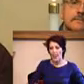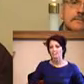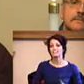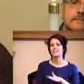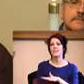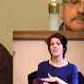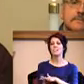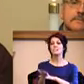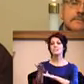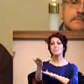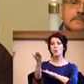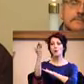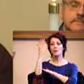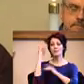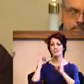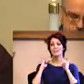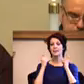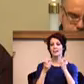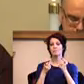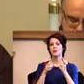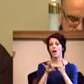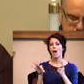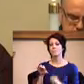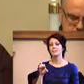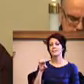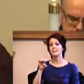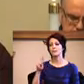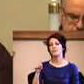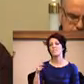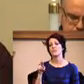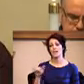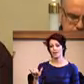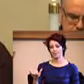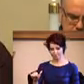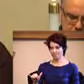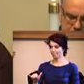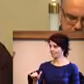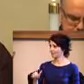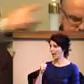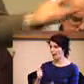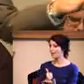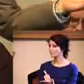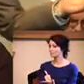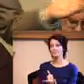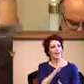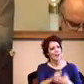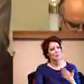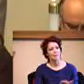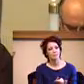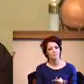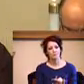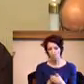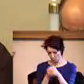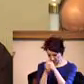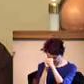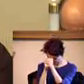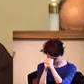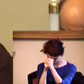gift the gift of epiphany amen am would you pray with